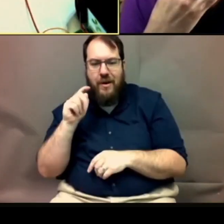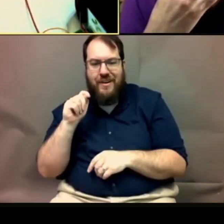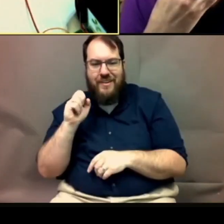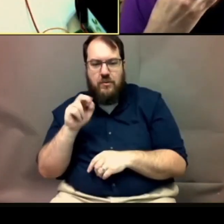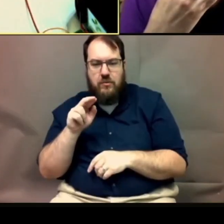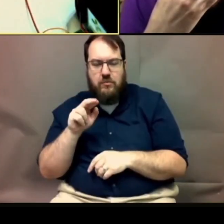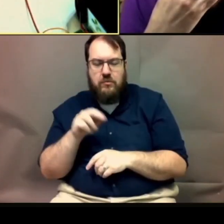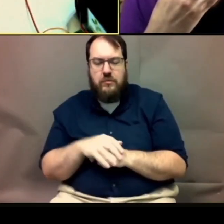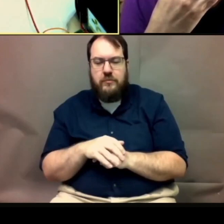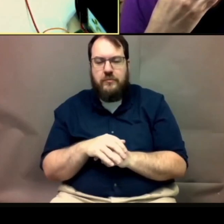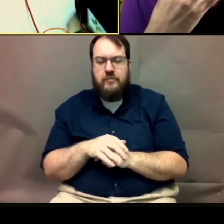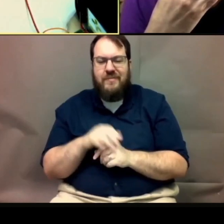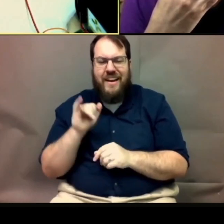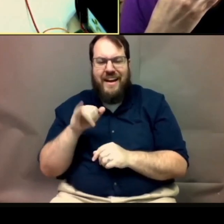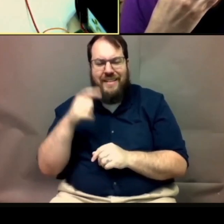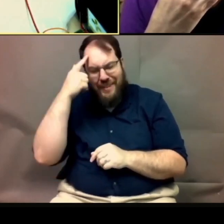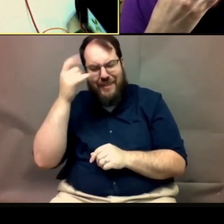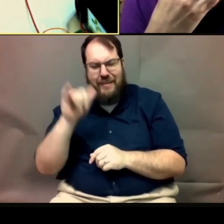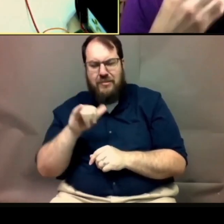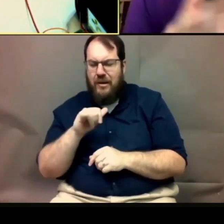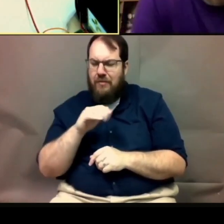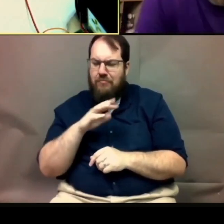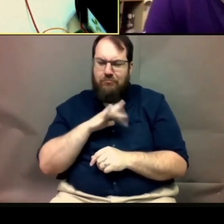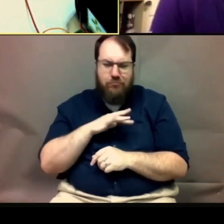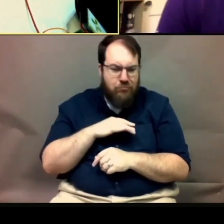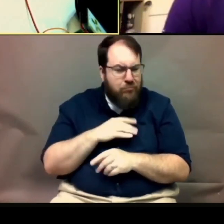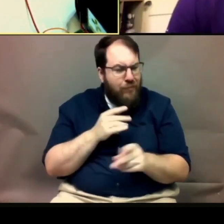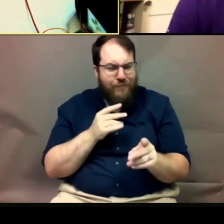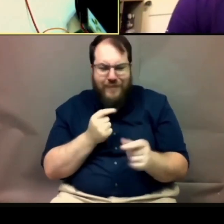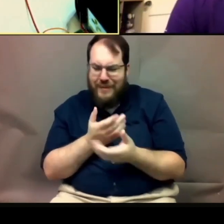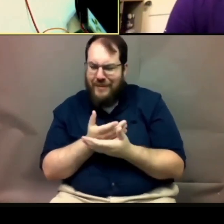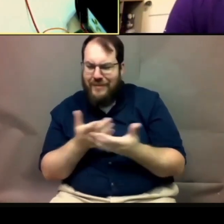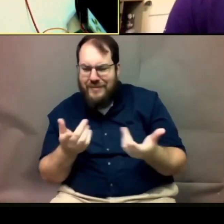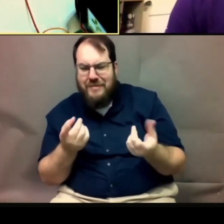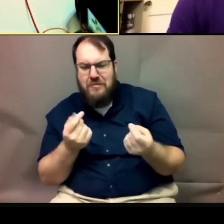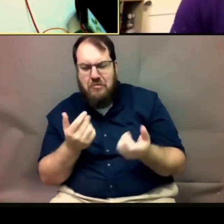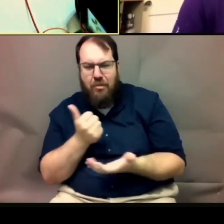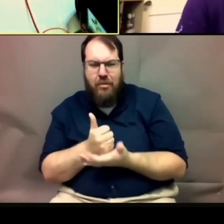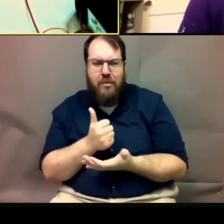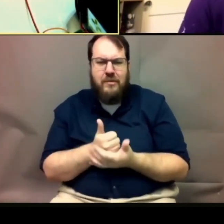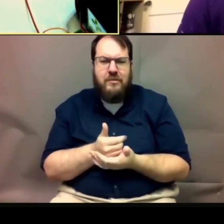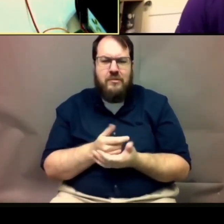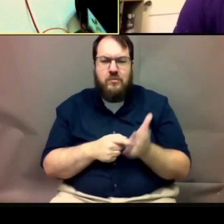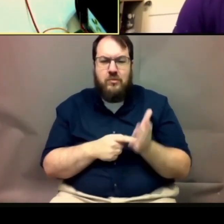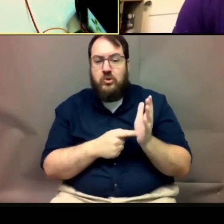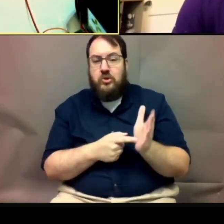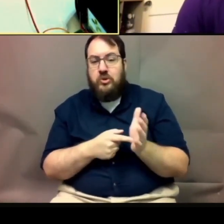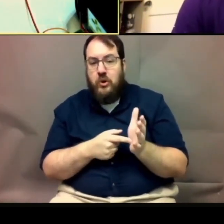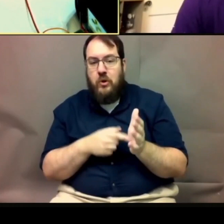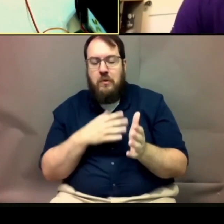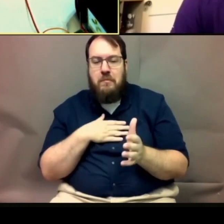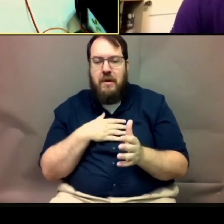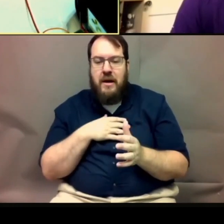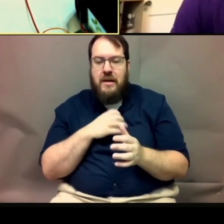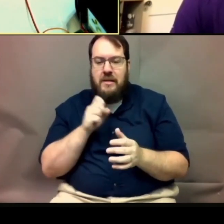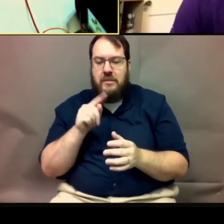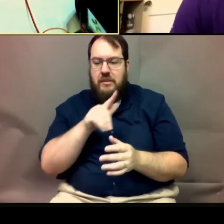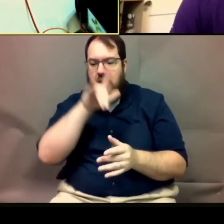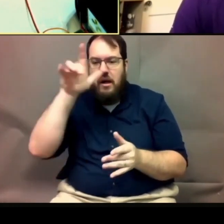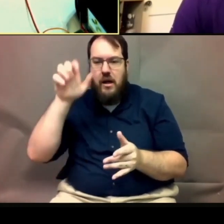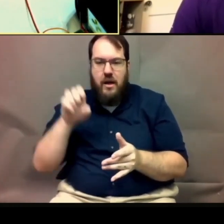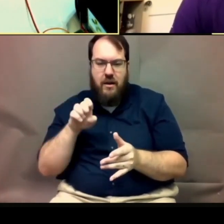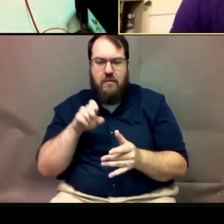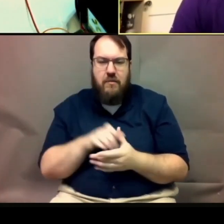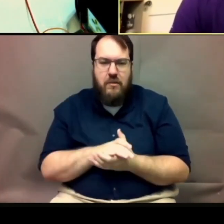think is a super cool, quick thing. And then you can focus on creating. So here's my Etch-a-Sketch style, and when you turn the